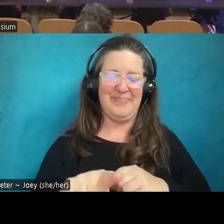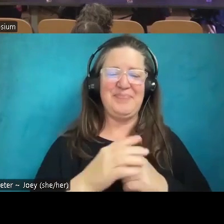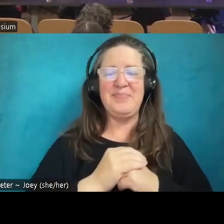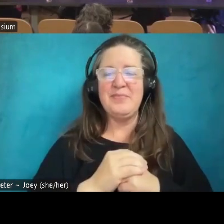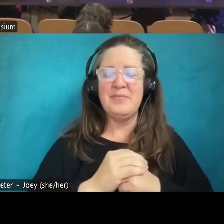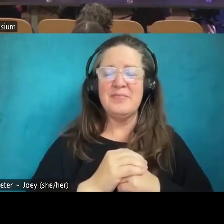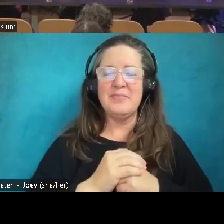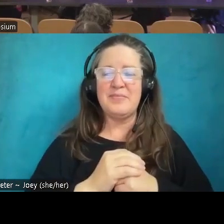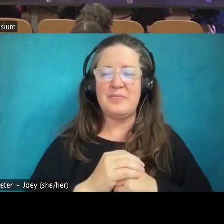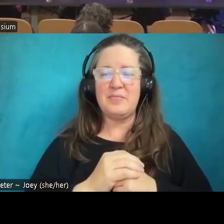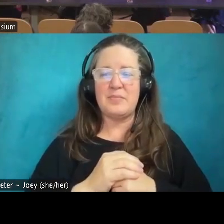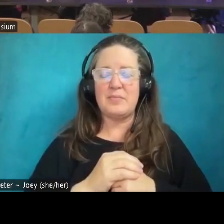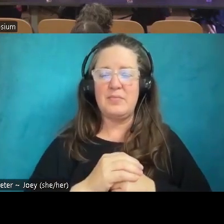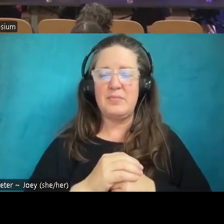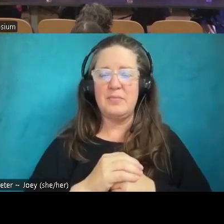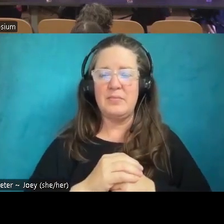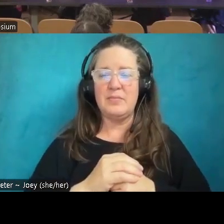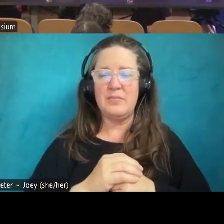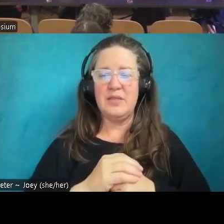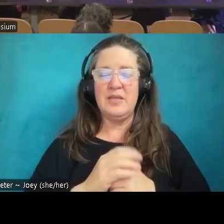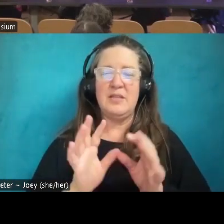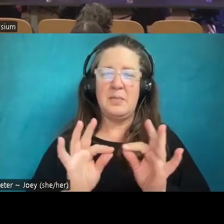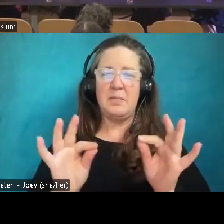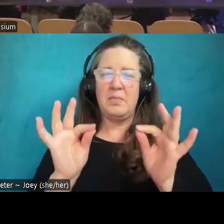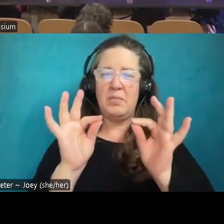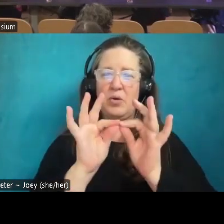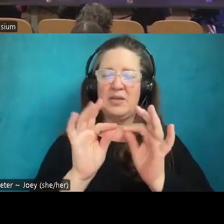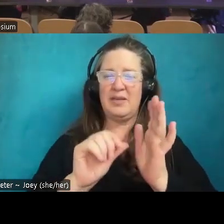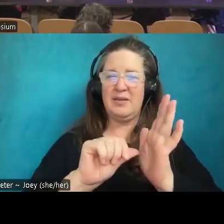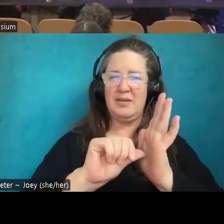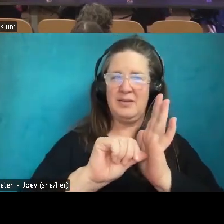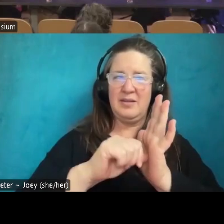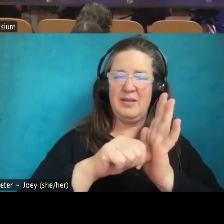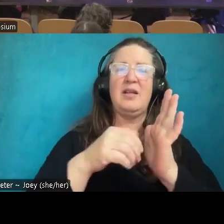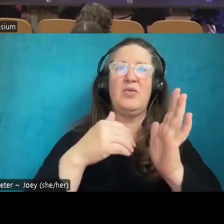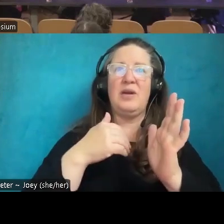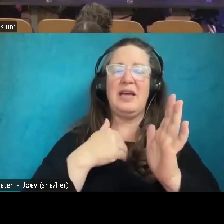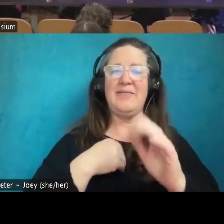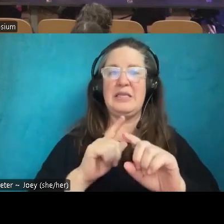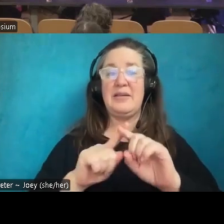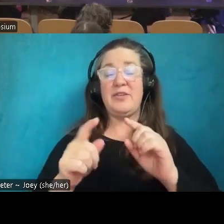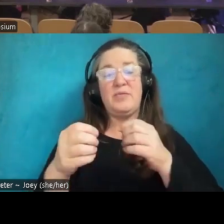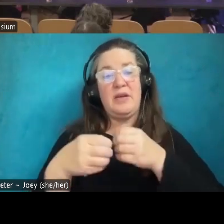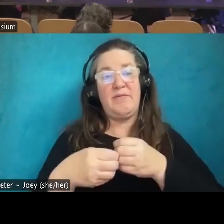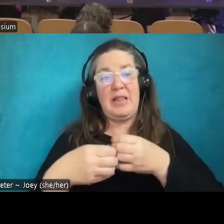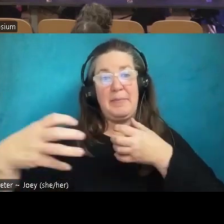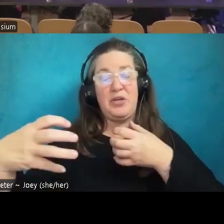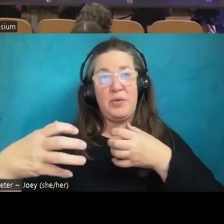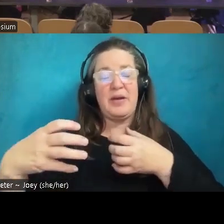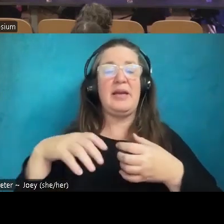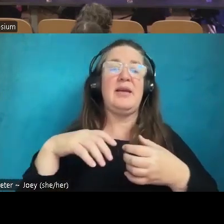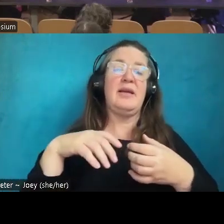So I think it's important that there's a difference between inflammatory connective tissue disorders like